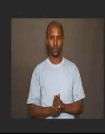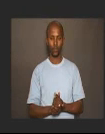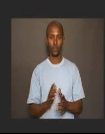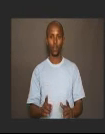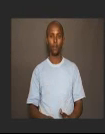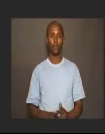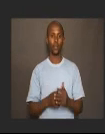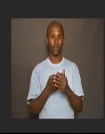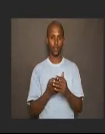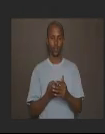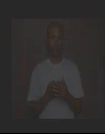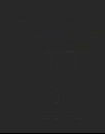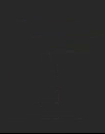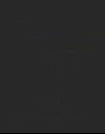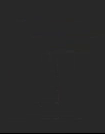Begin.